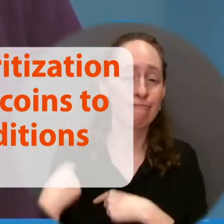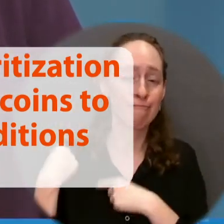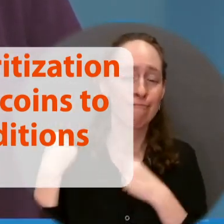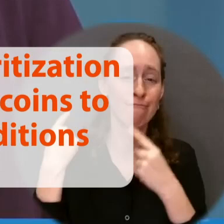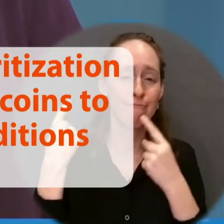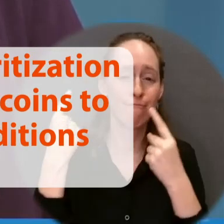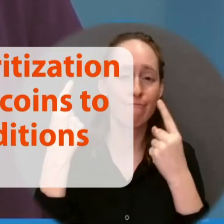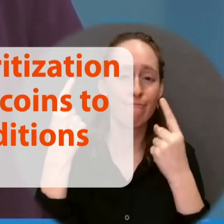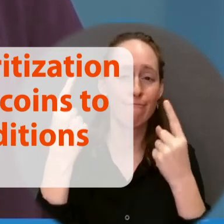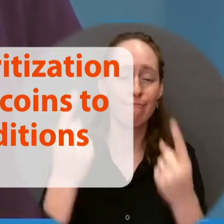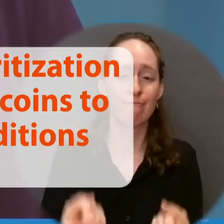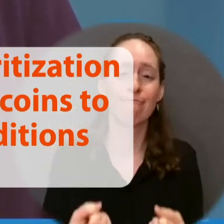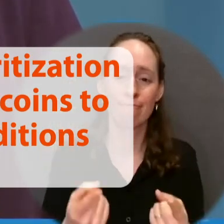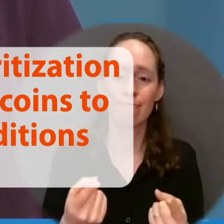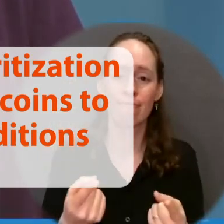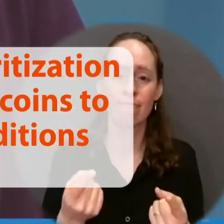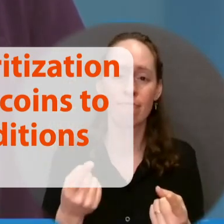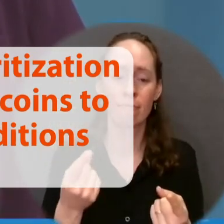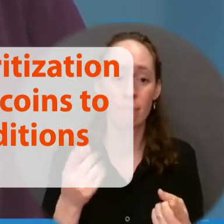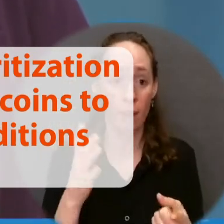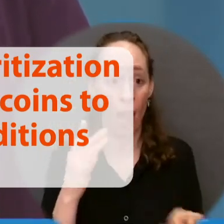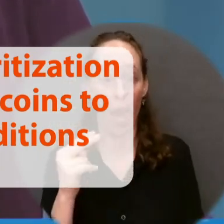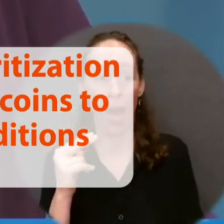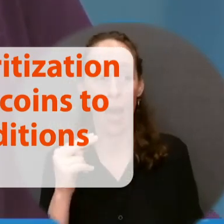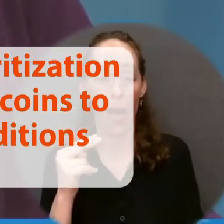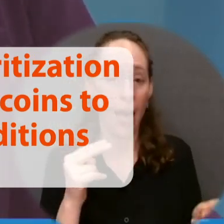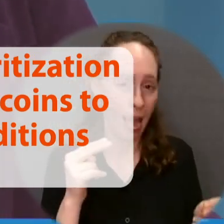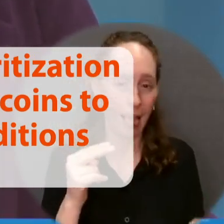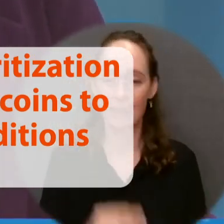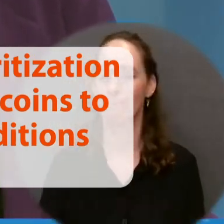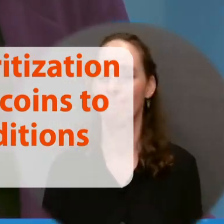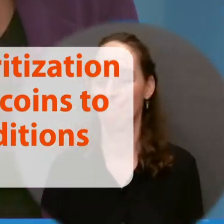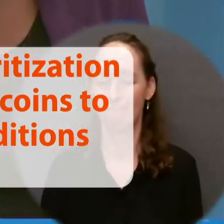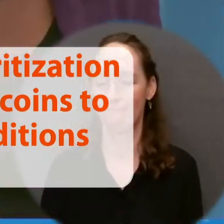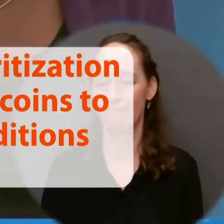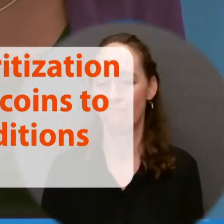be done with conditions. It should be done without conditions, to be even clearer.